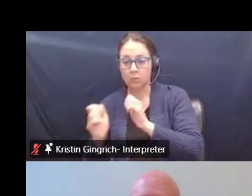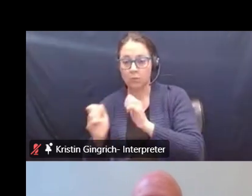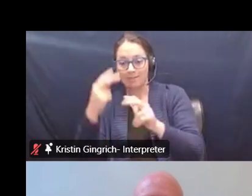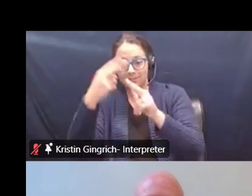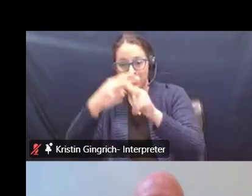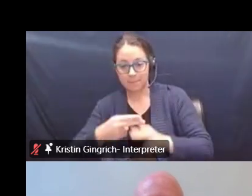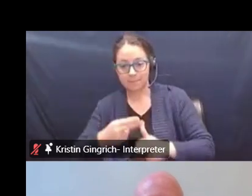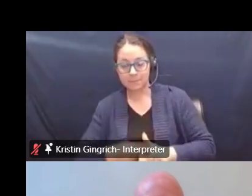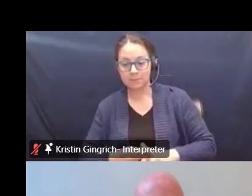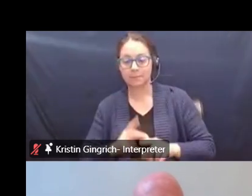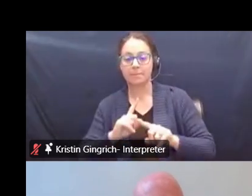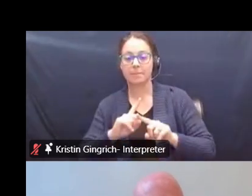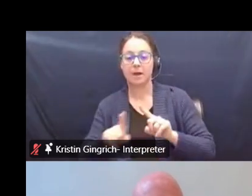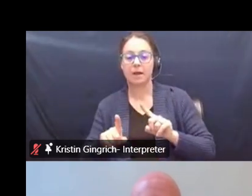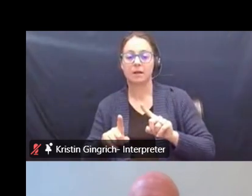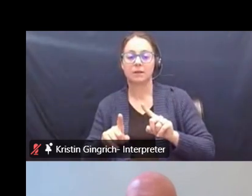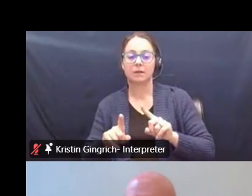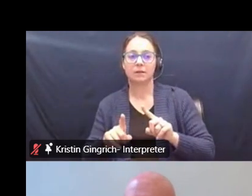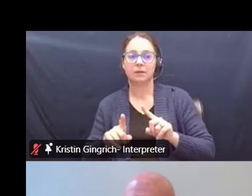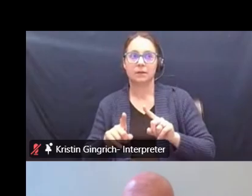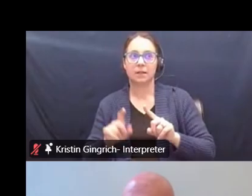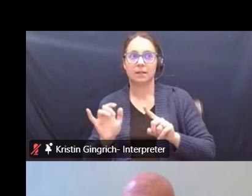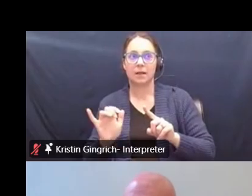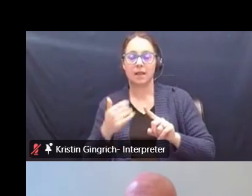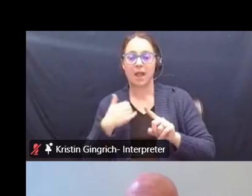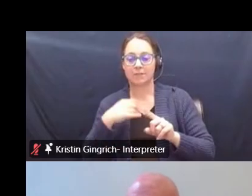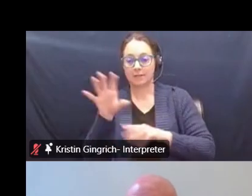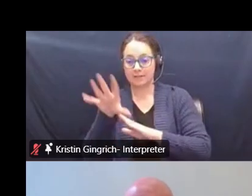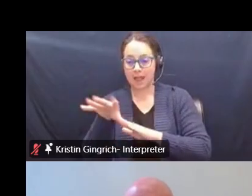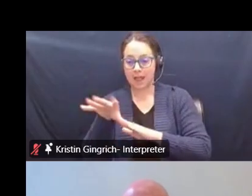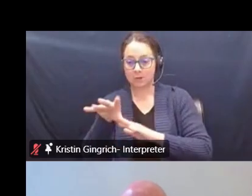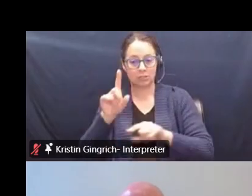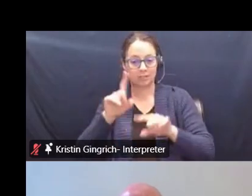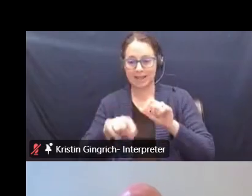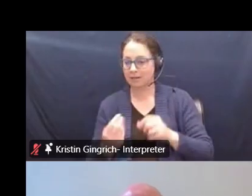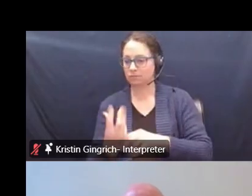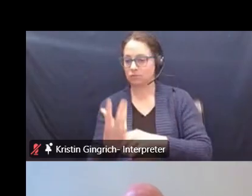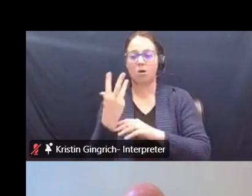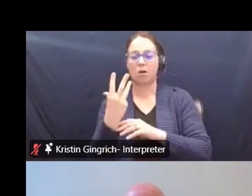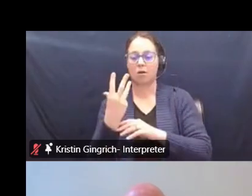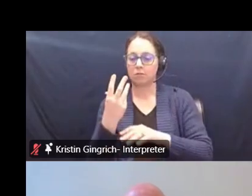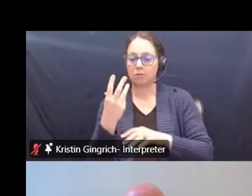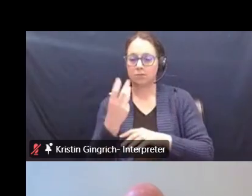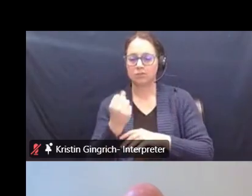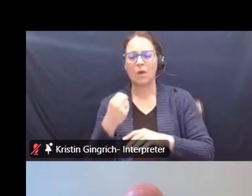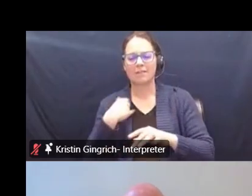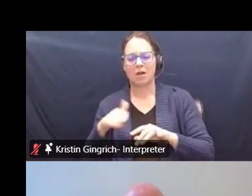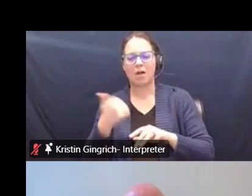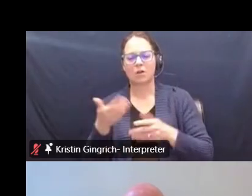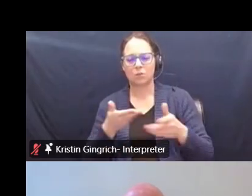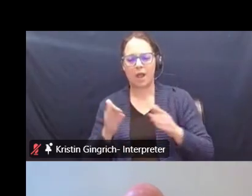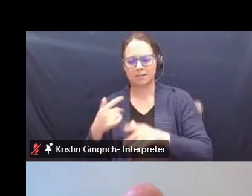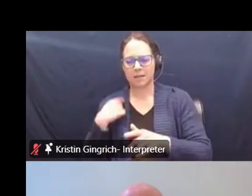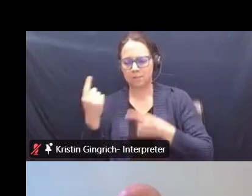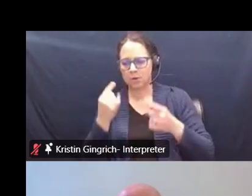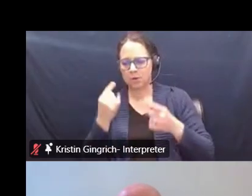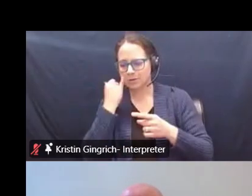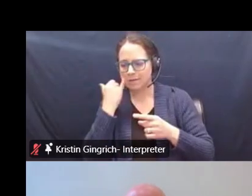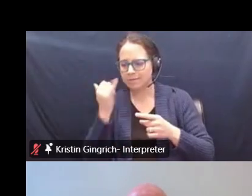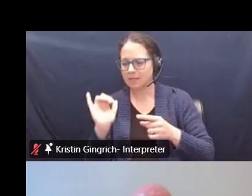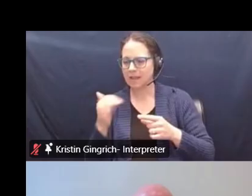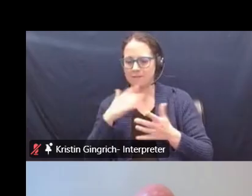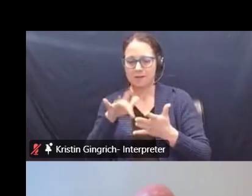but have the cameras cannot come on. So there are other ways, and I'm wondering if there's like a